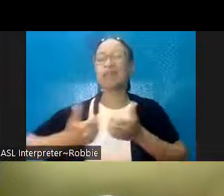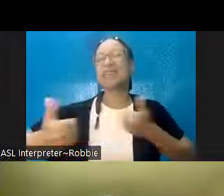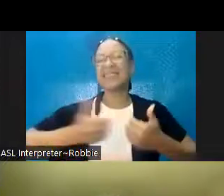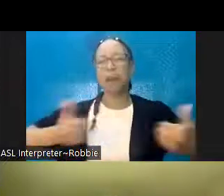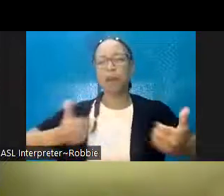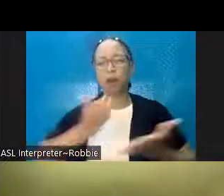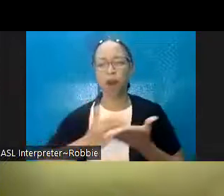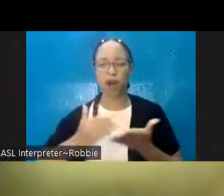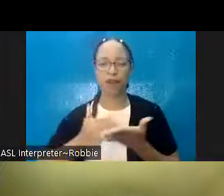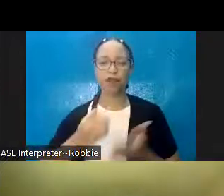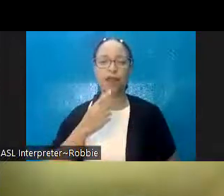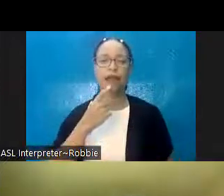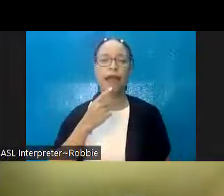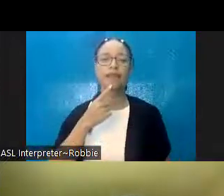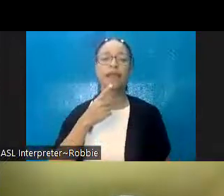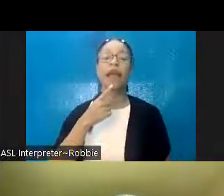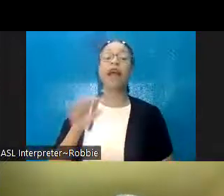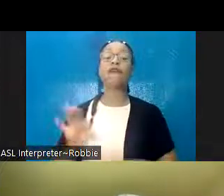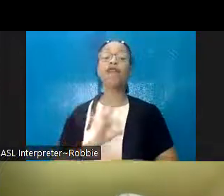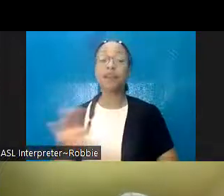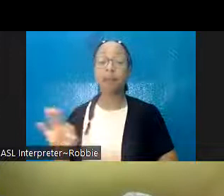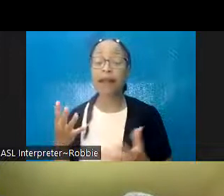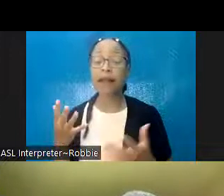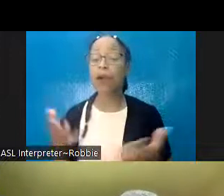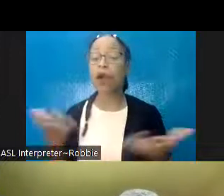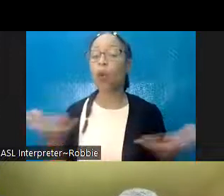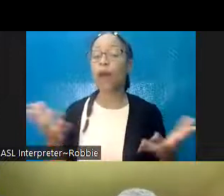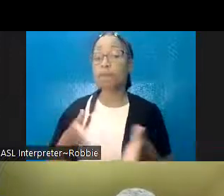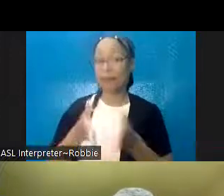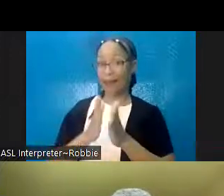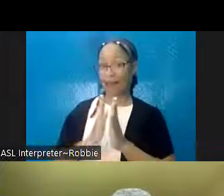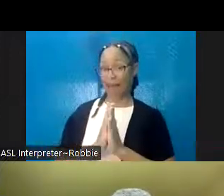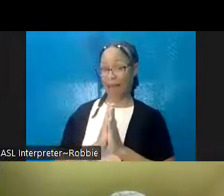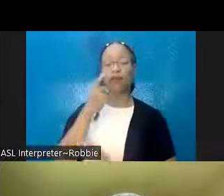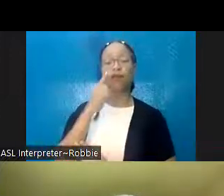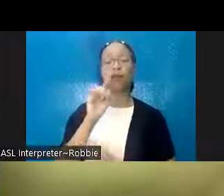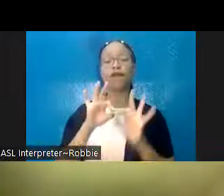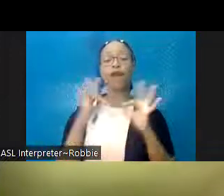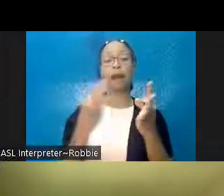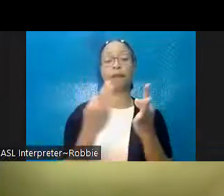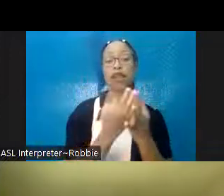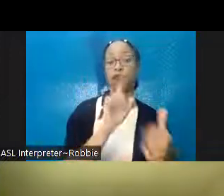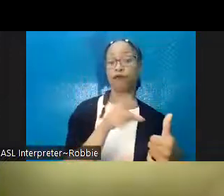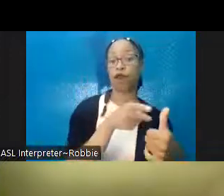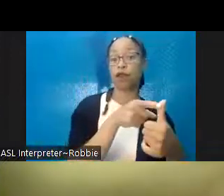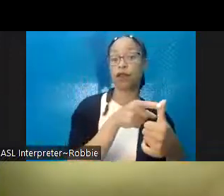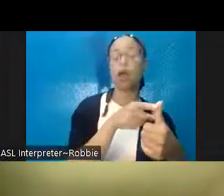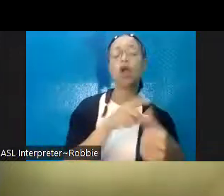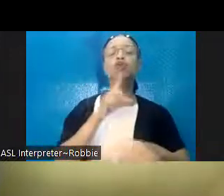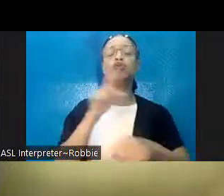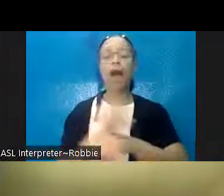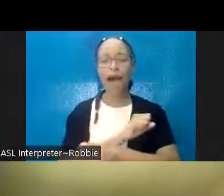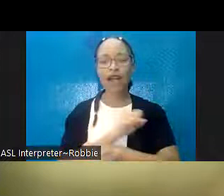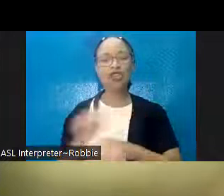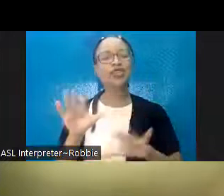elements. Now, fundamentally, what is being asked for Families First is to actually